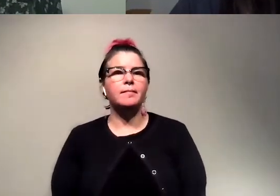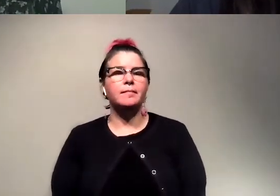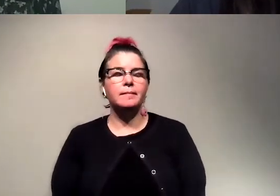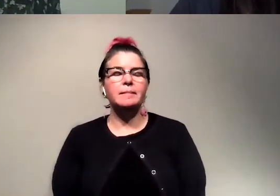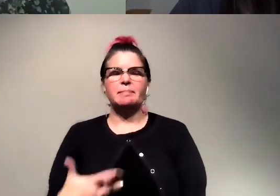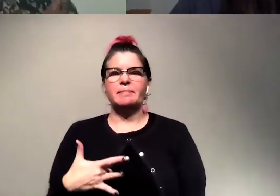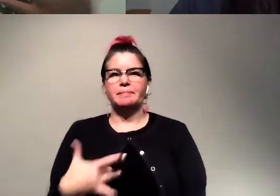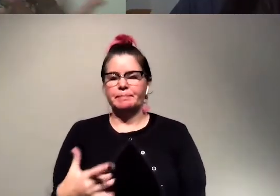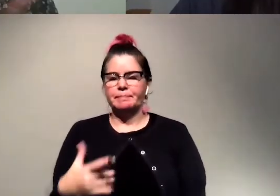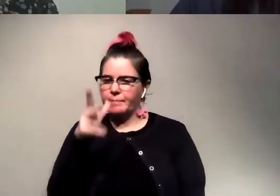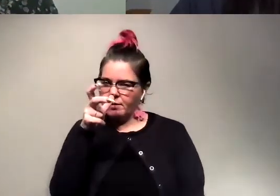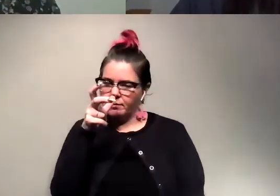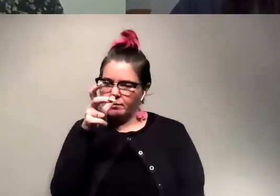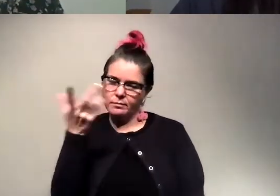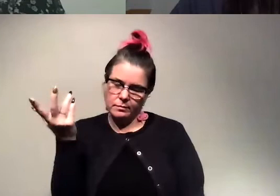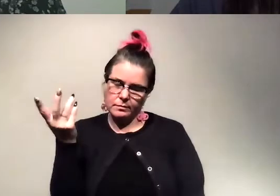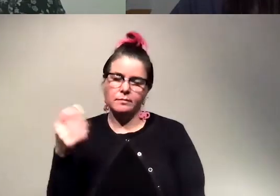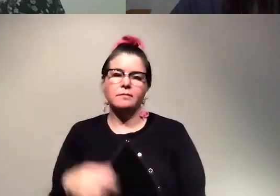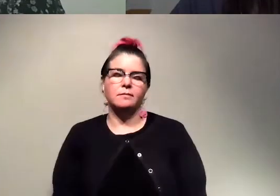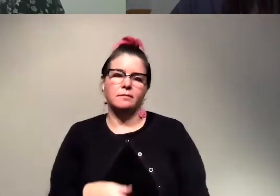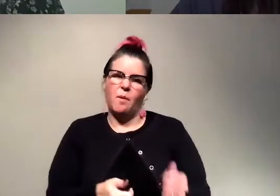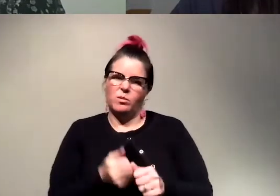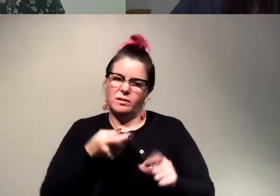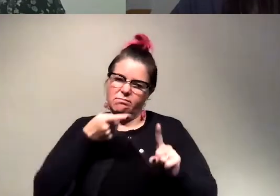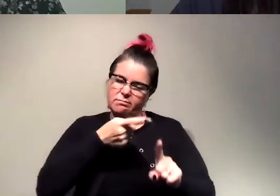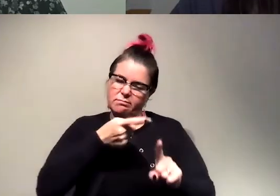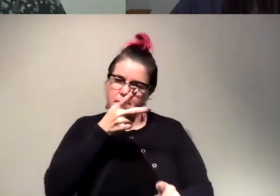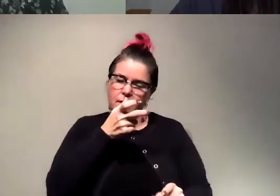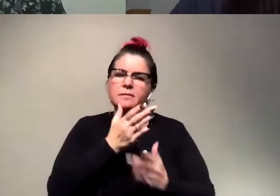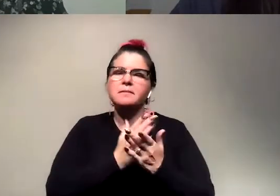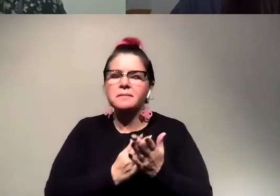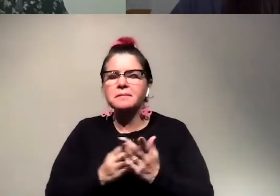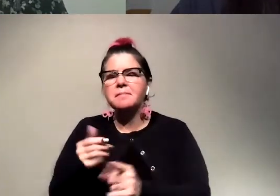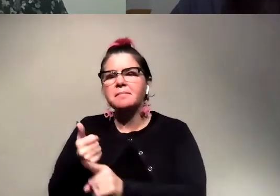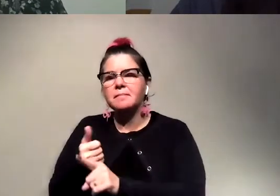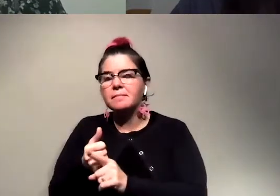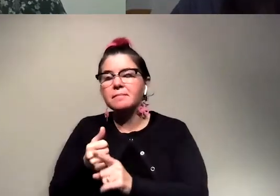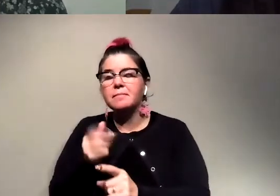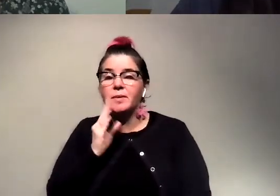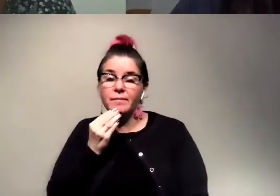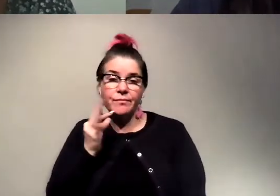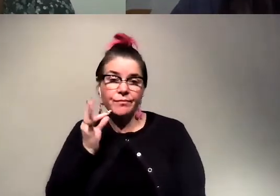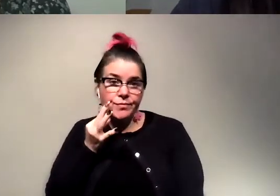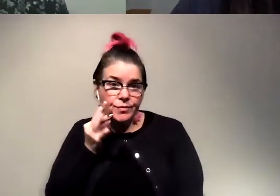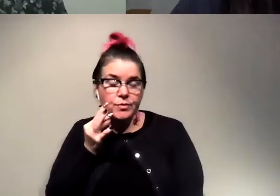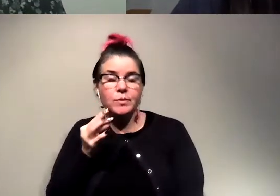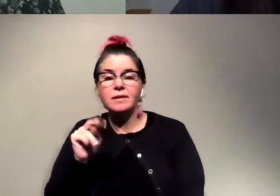eat insects, mainly insects, but there are some that eat fruit, some that eat